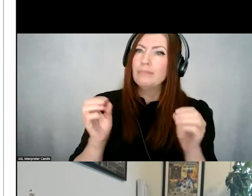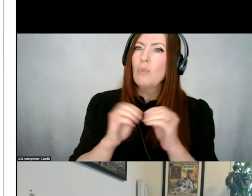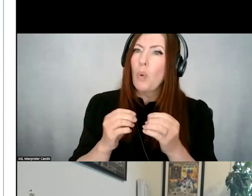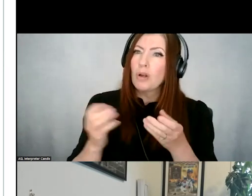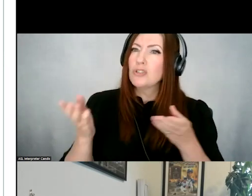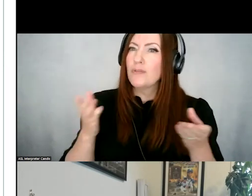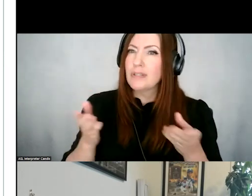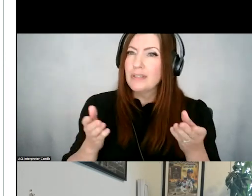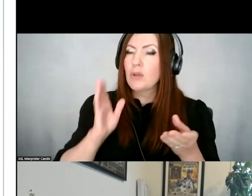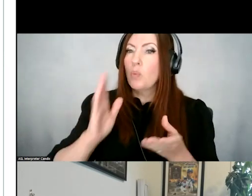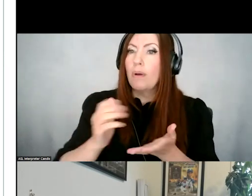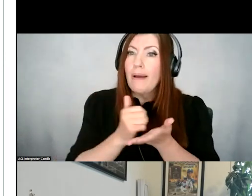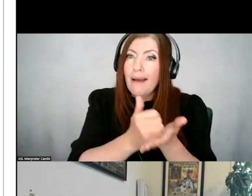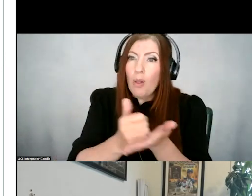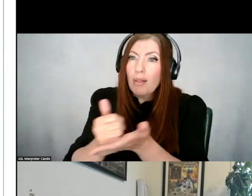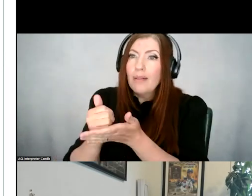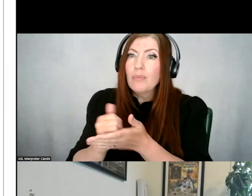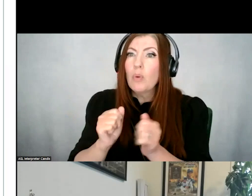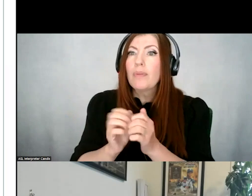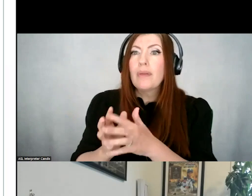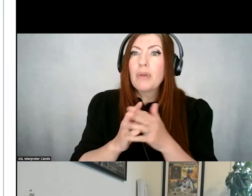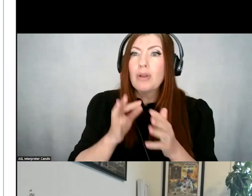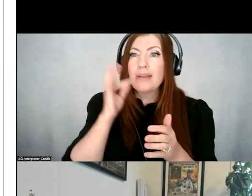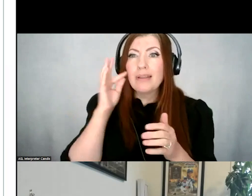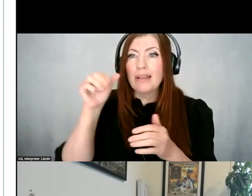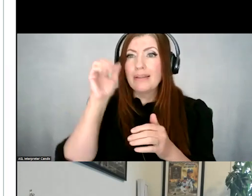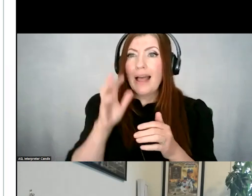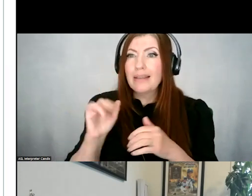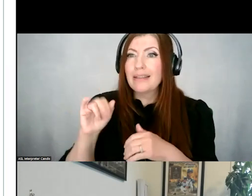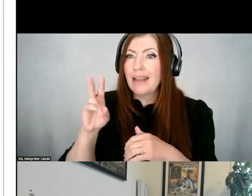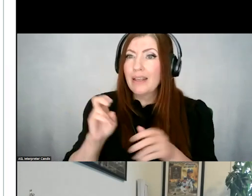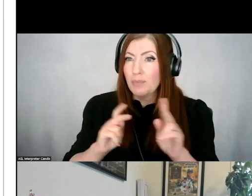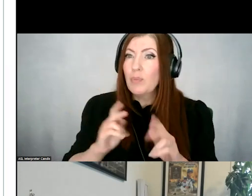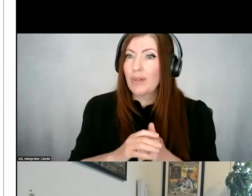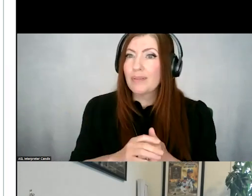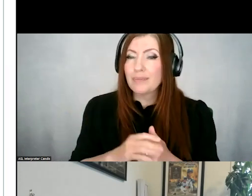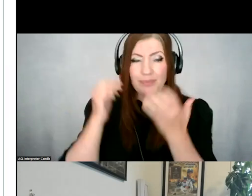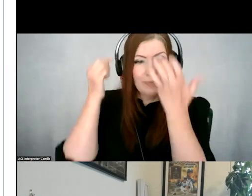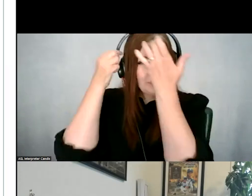that will assist with American Indian, Alaska Native people.